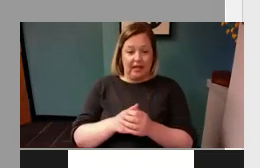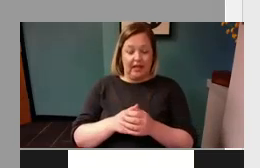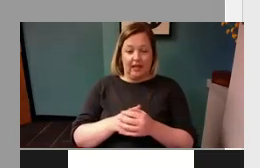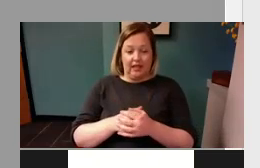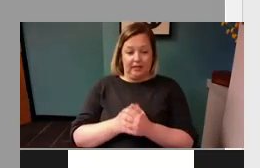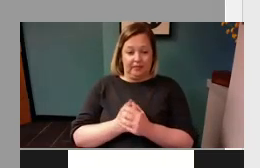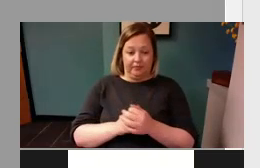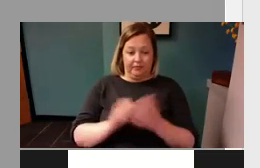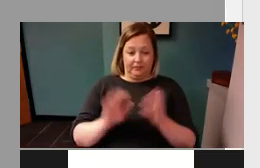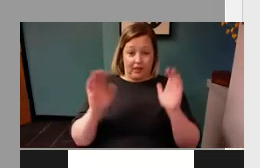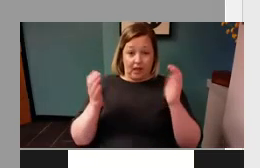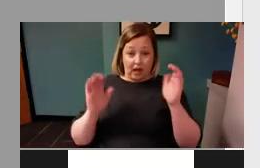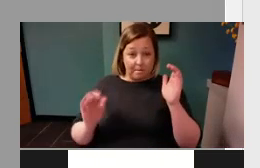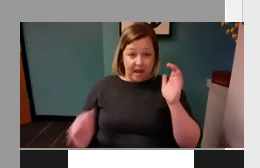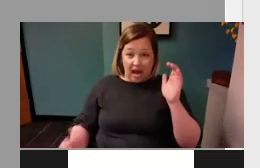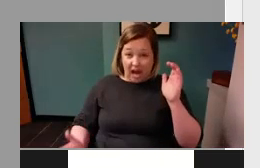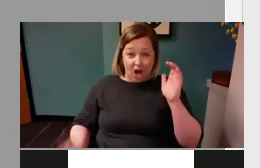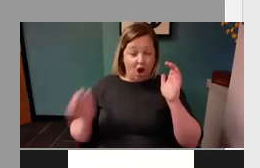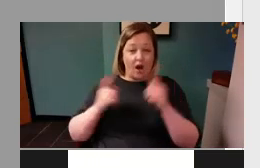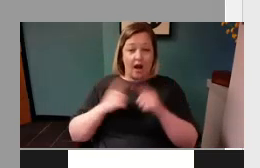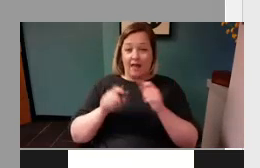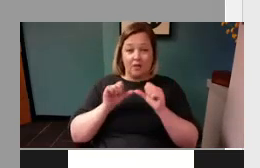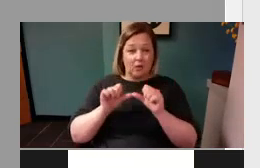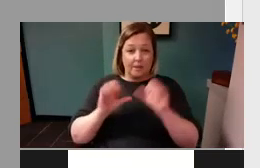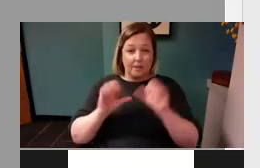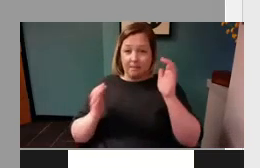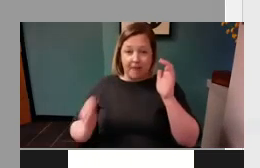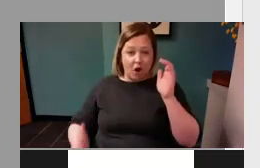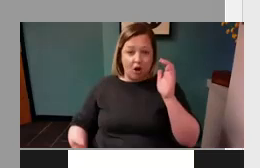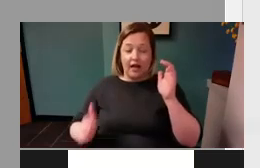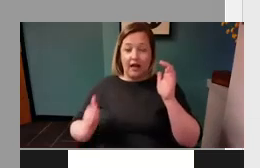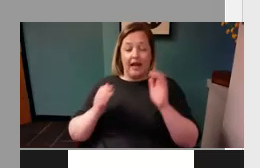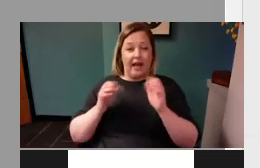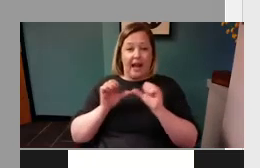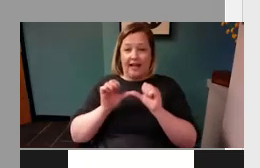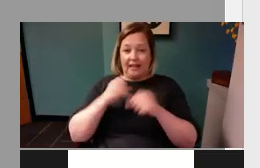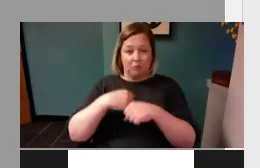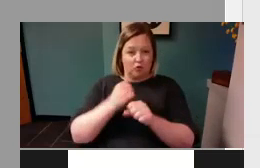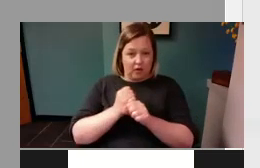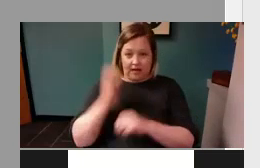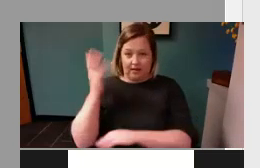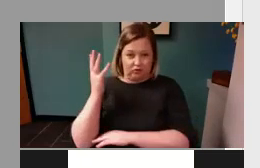with all the other frequencies, and we keep on creating this tree. So